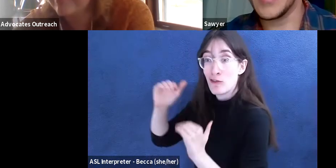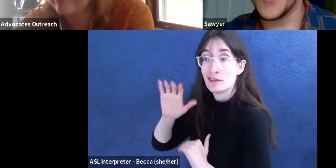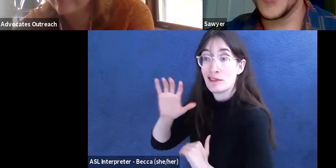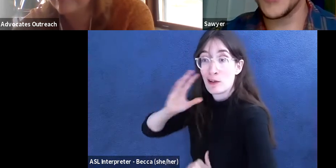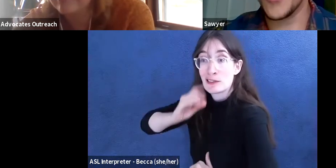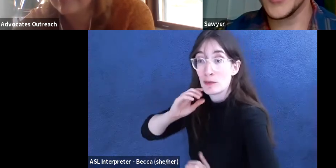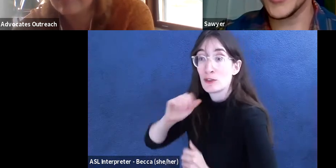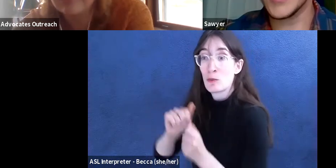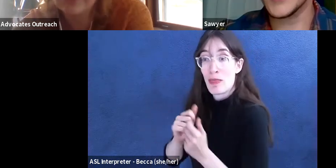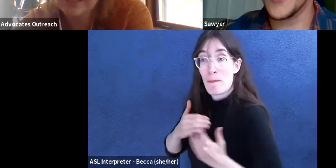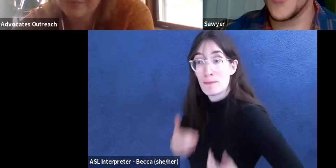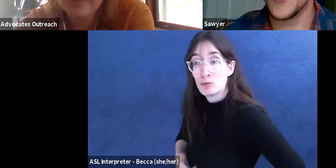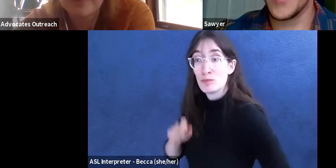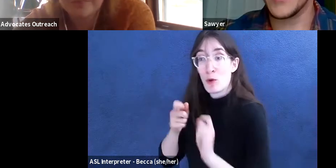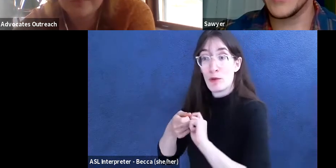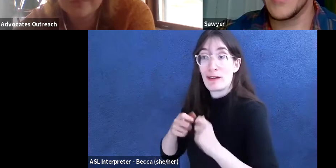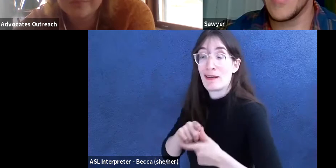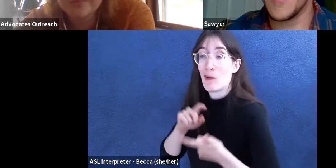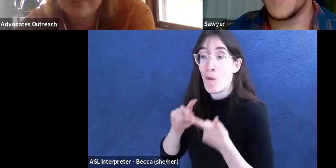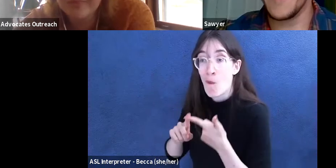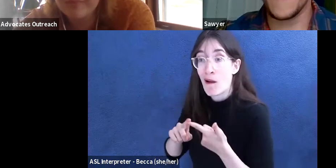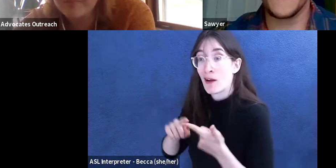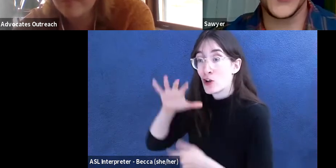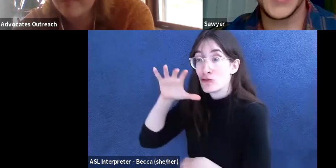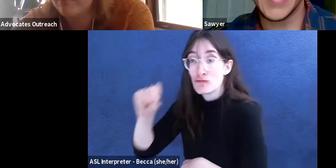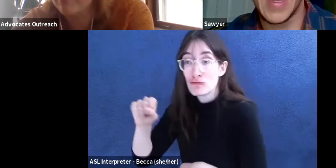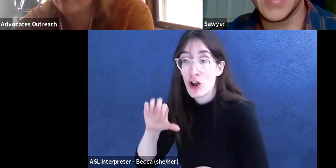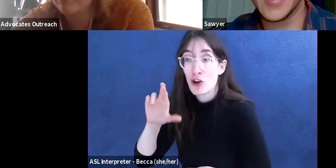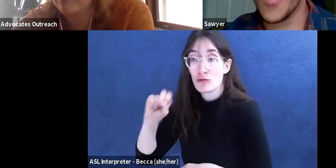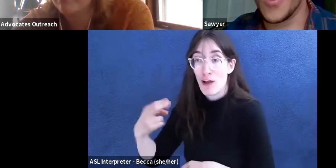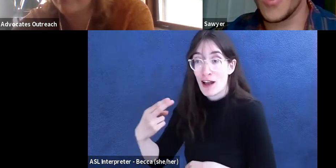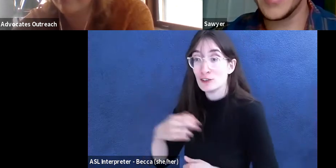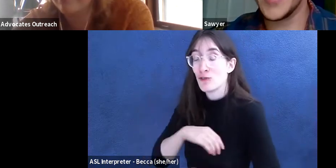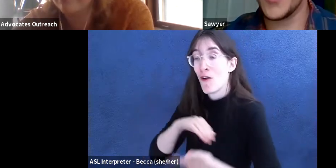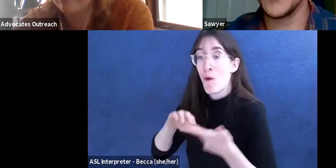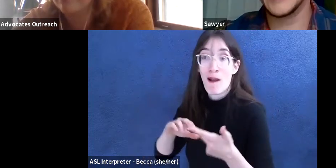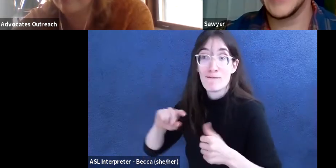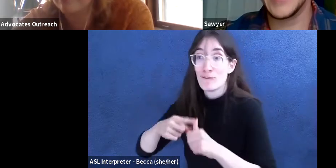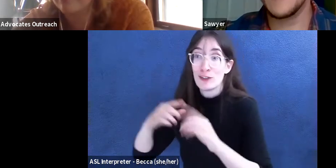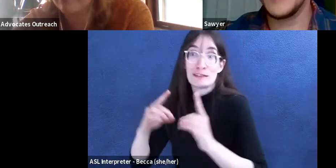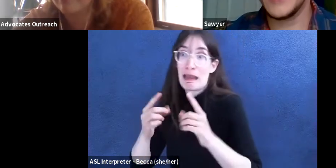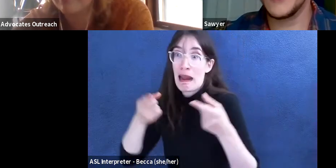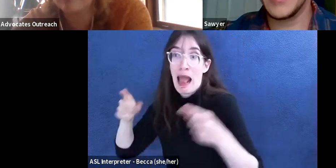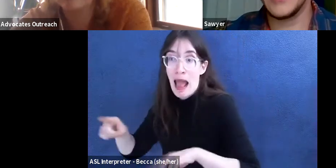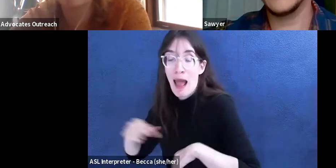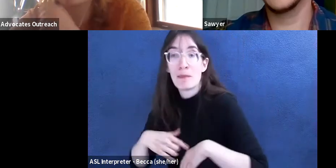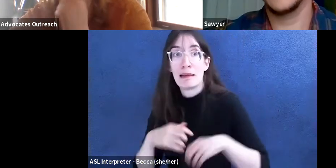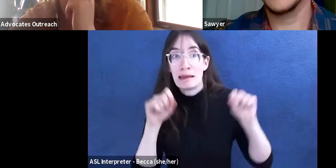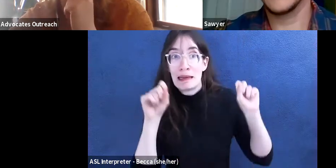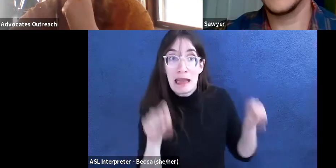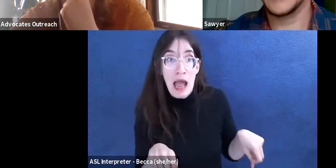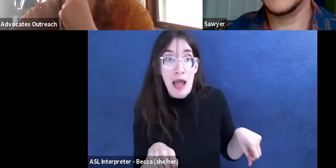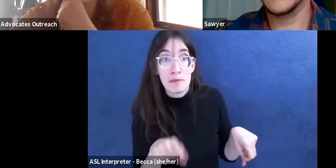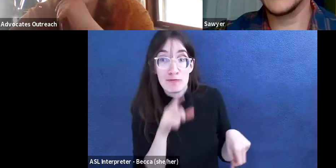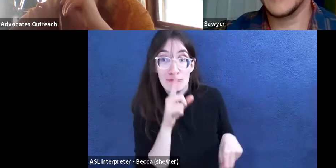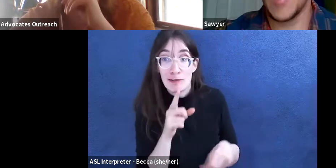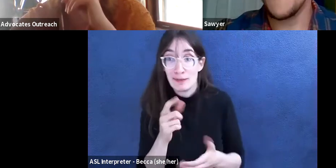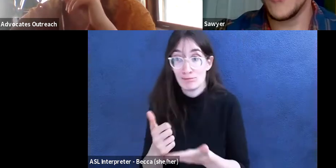Yeah, well, so I think, I don't know if the question is about kind of like,